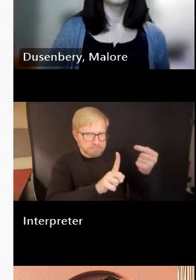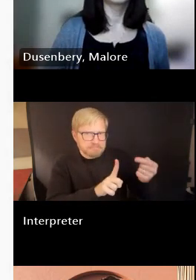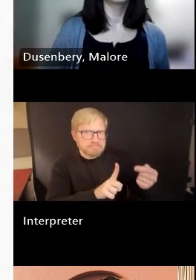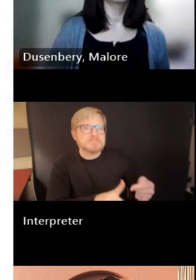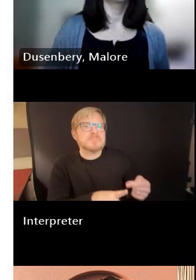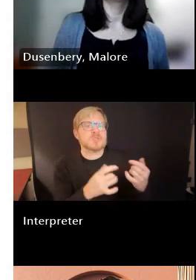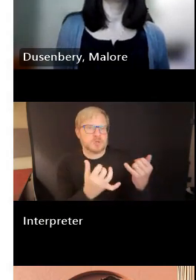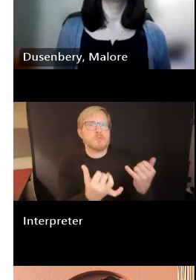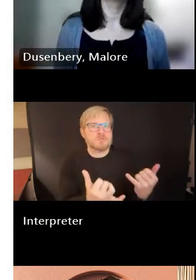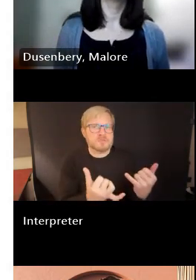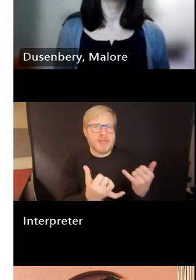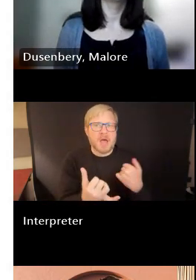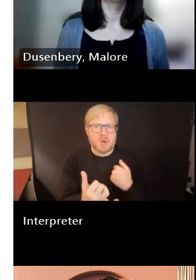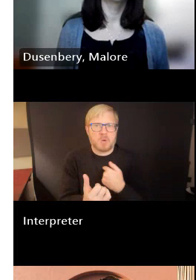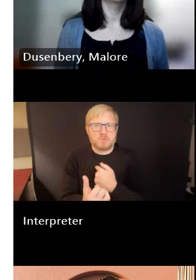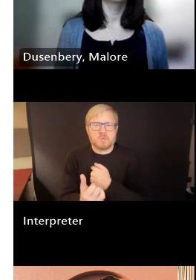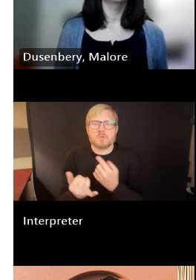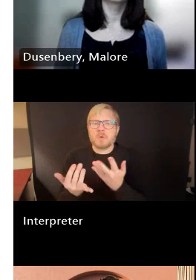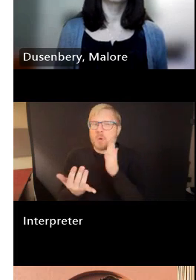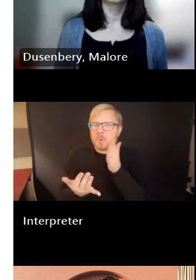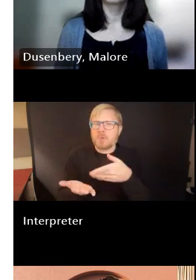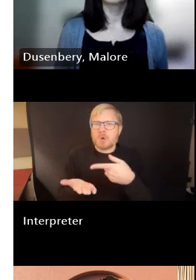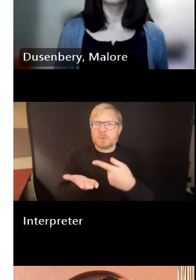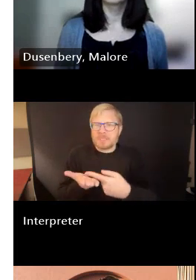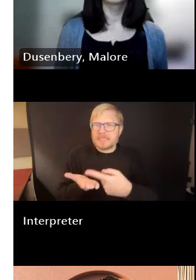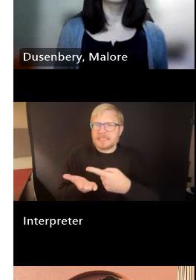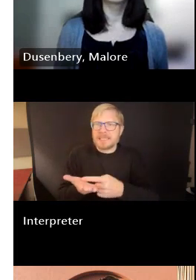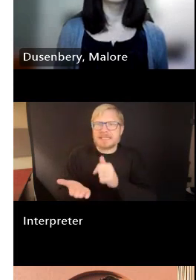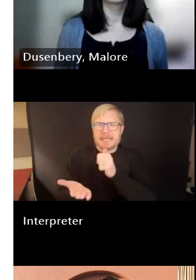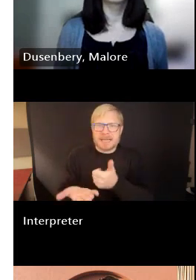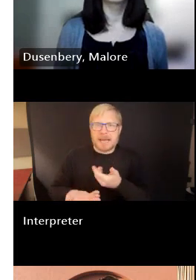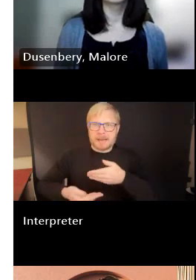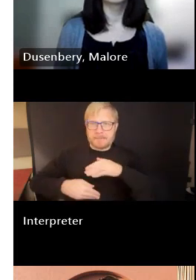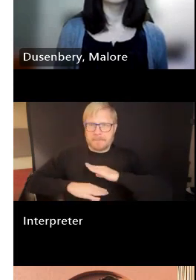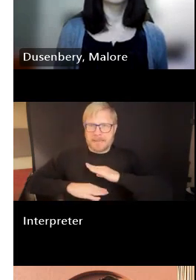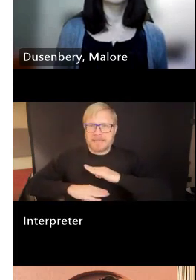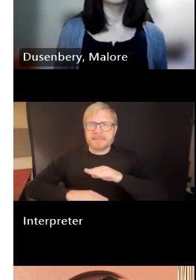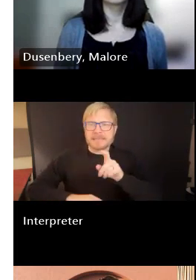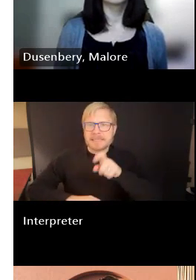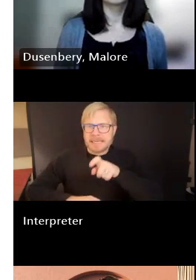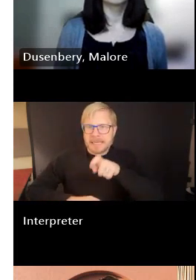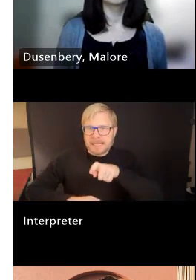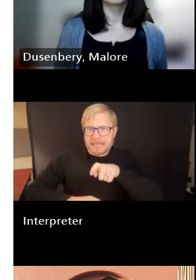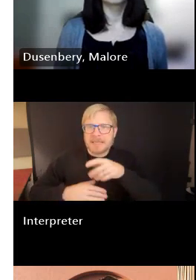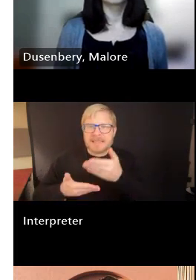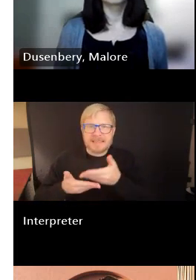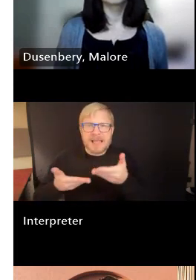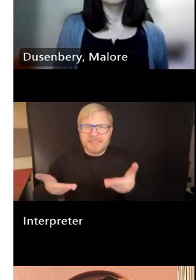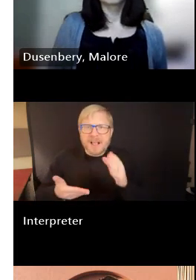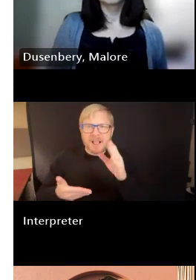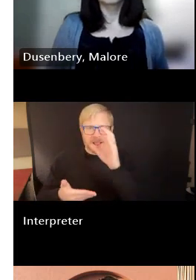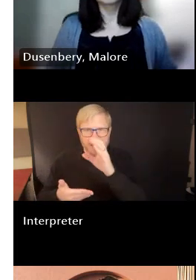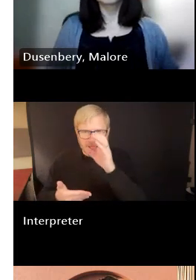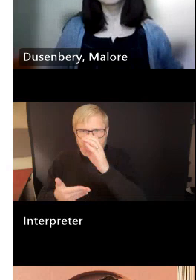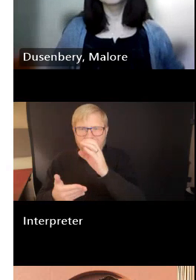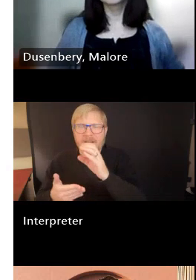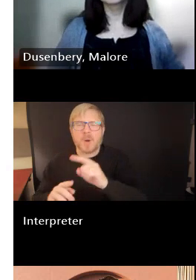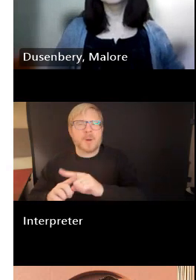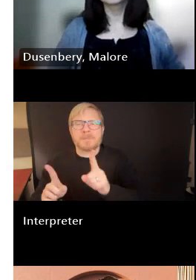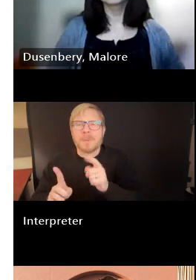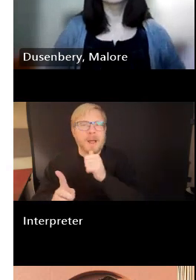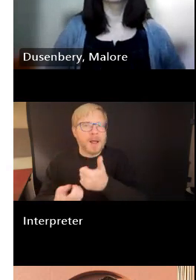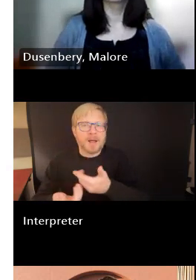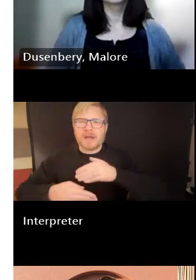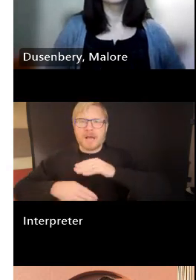we also ask survivors often about their unmet needs or what they were looking for. And I like this slide, and I want to